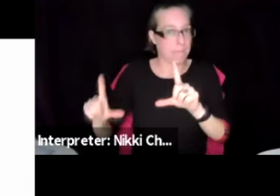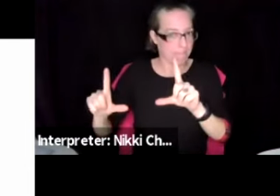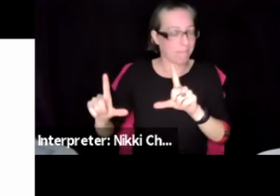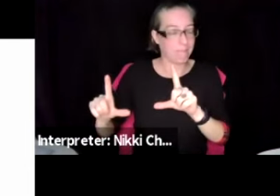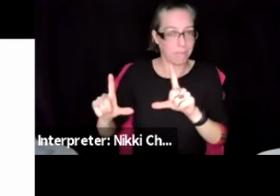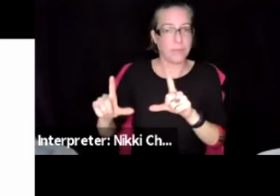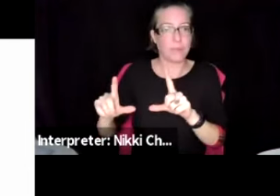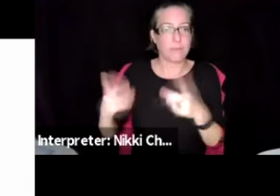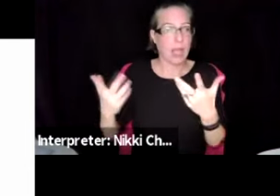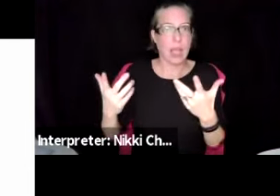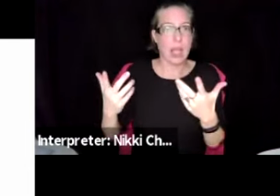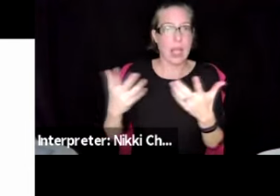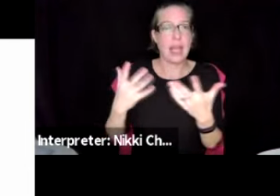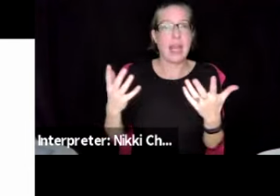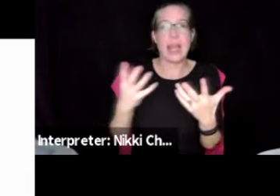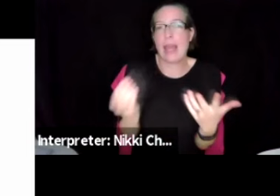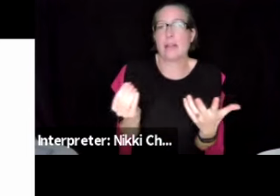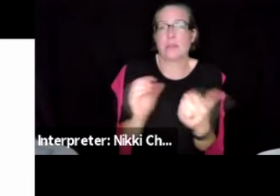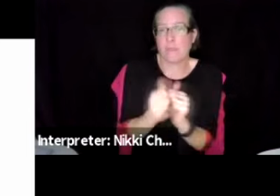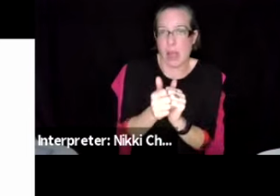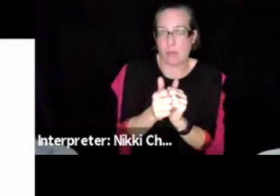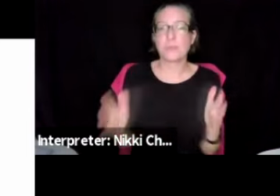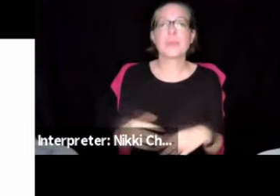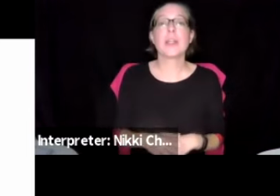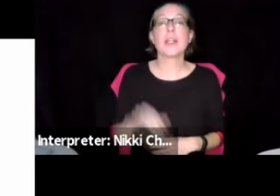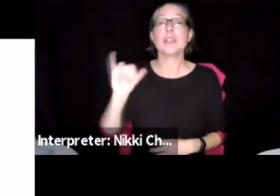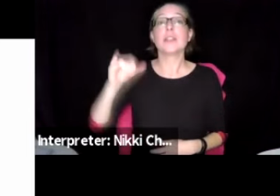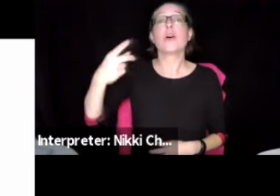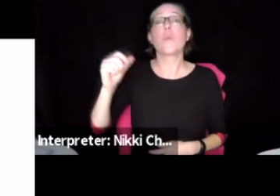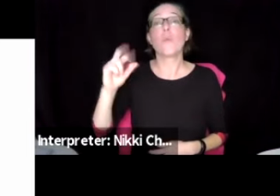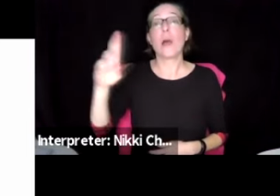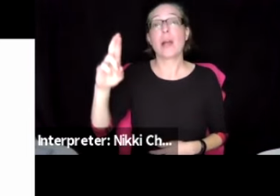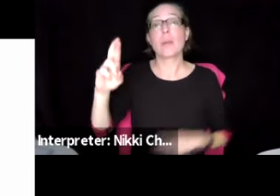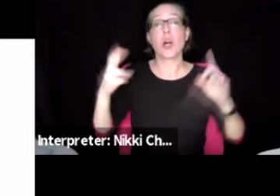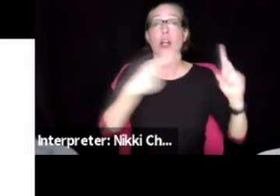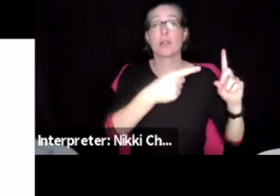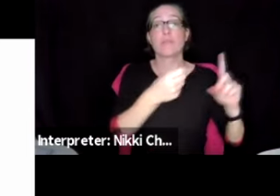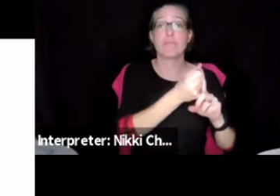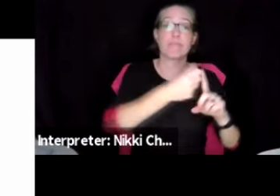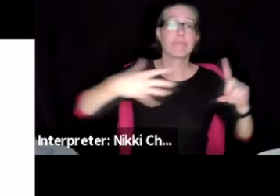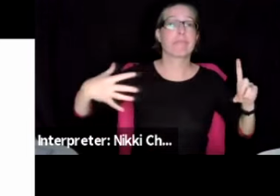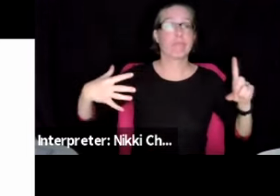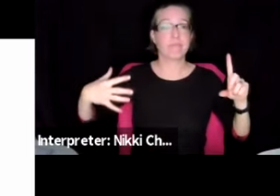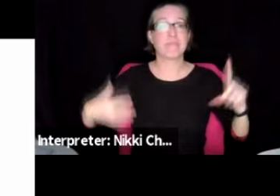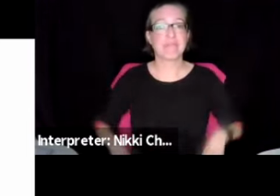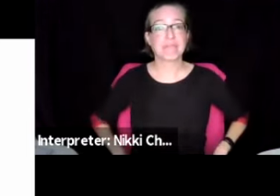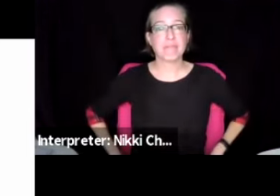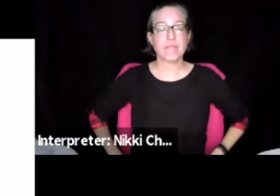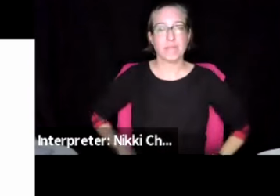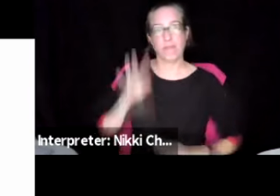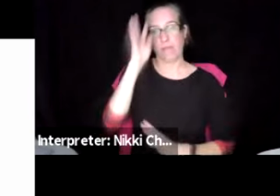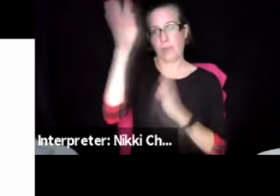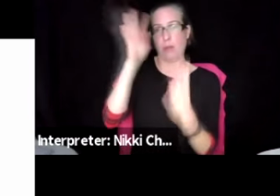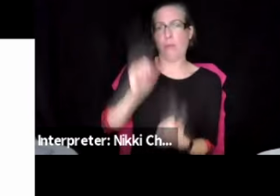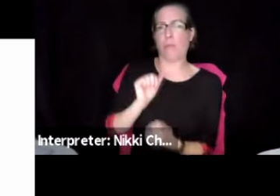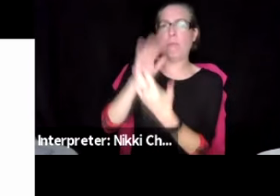in what way. So YPAR, or Youth-Led Participatory Action Research, is an innovative approach to positive